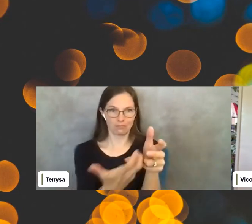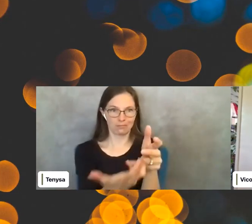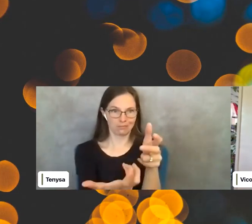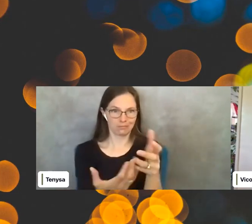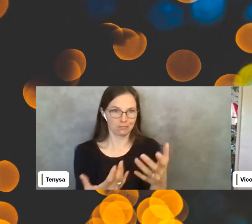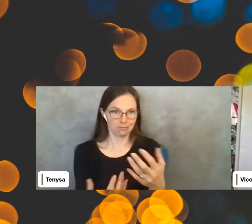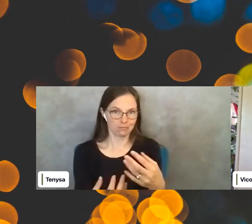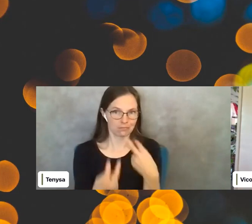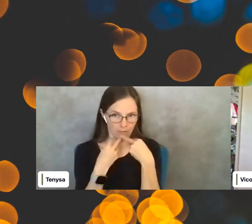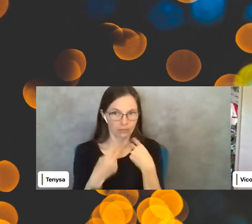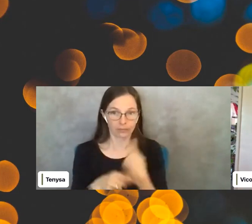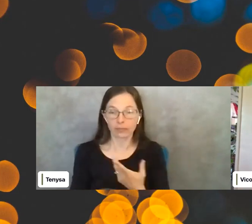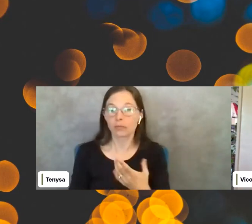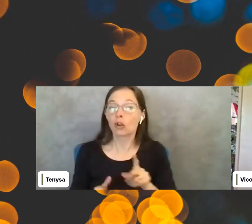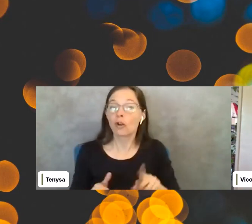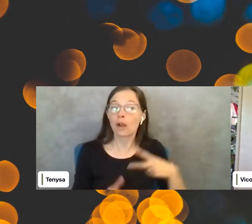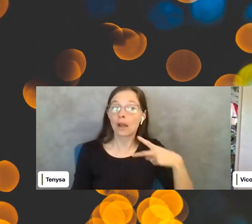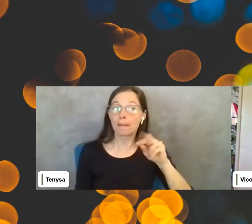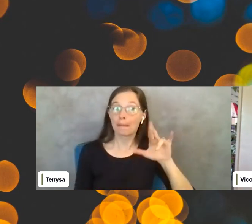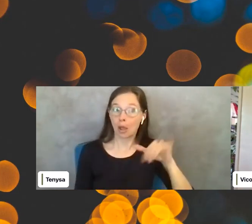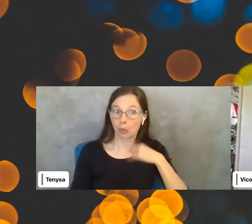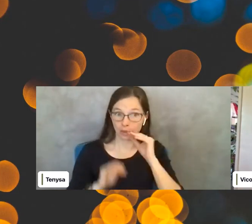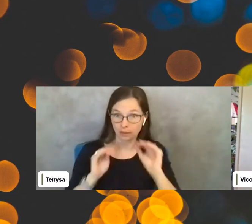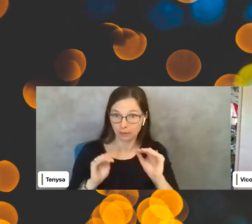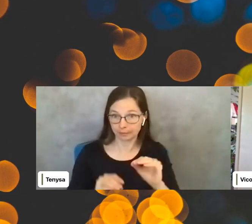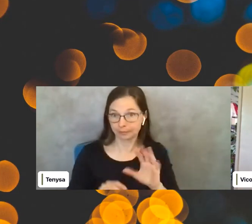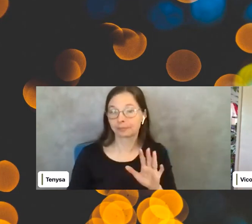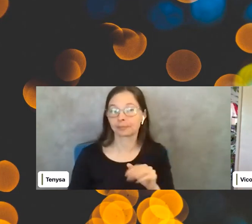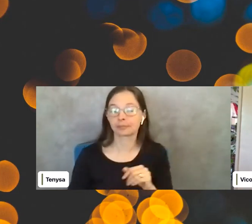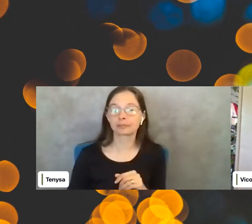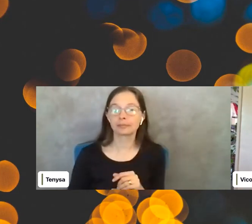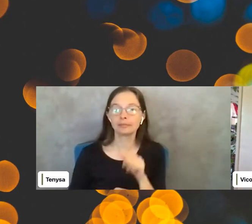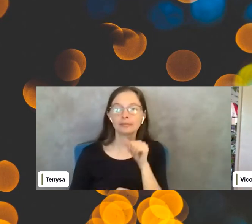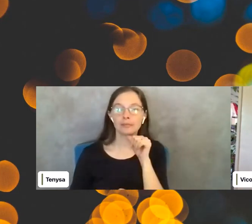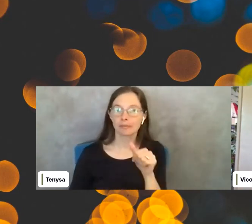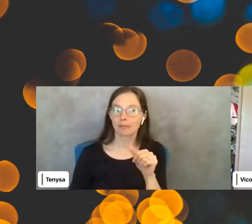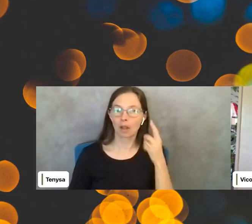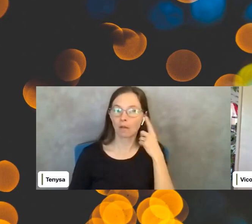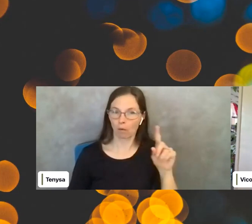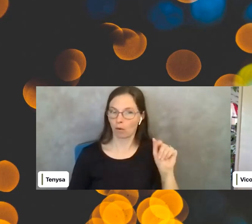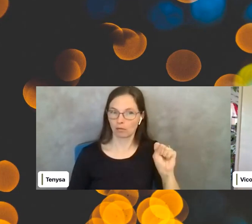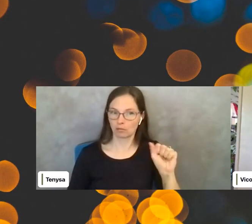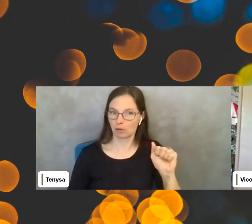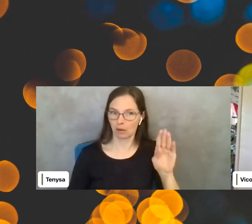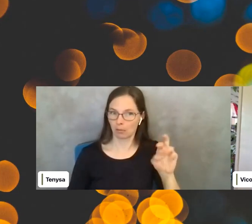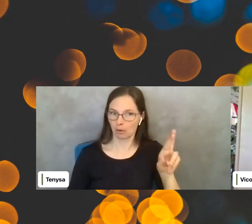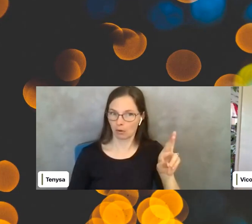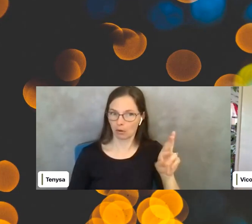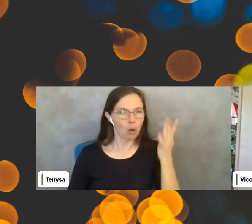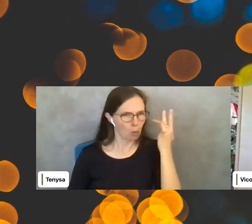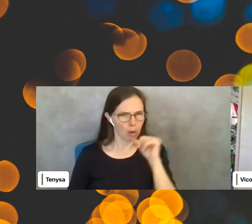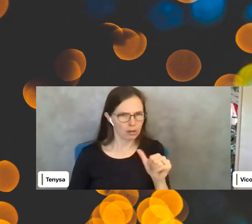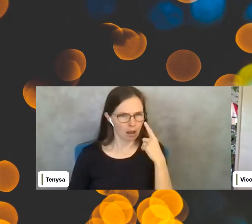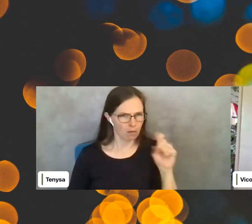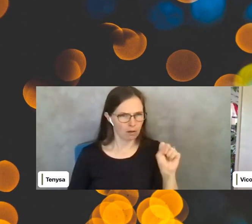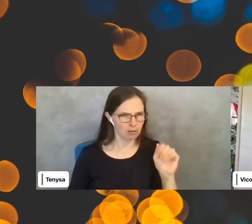The first parry I'm going to teach you, it's not a saber parry. Why is it not a saber